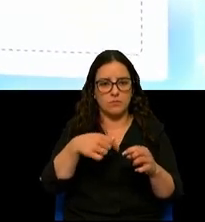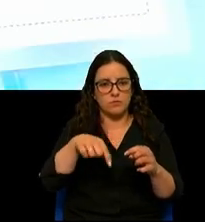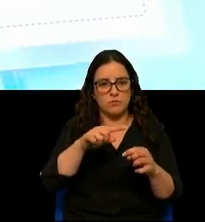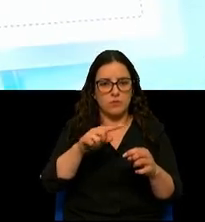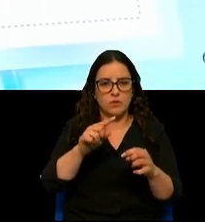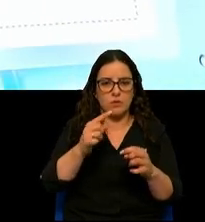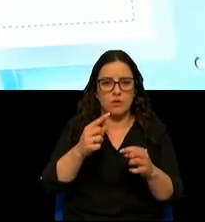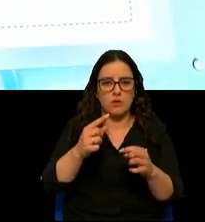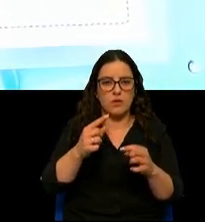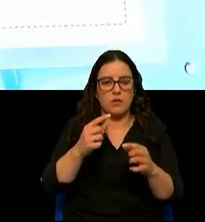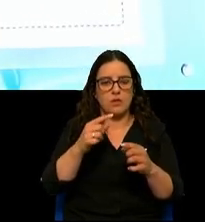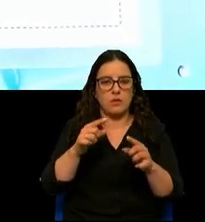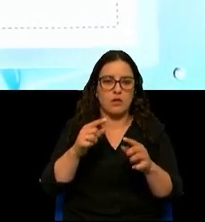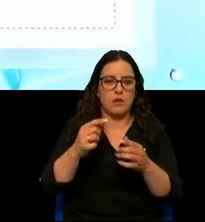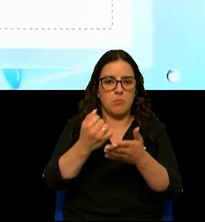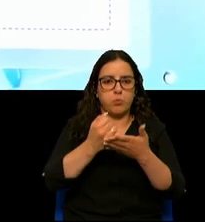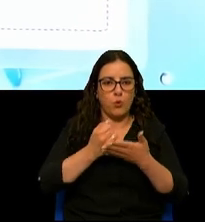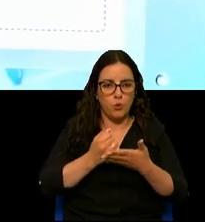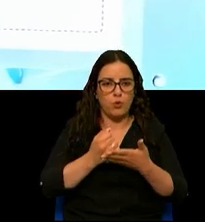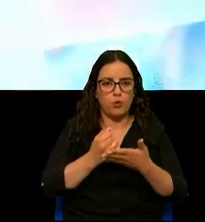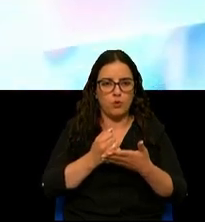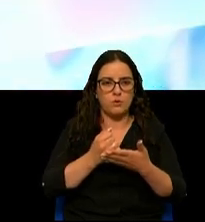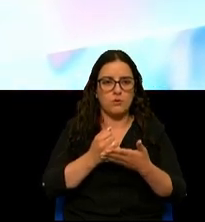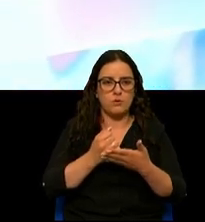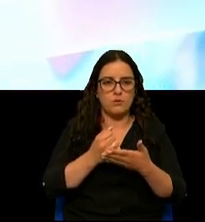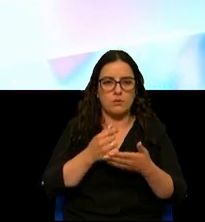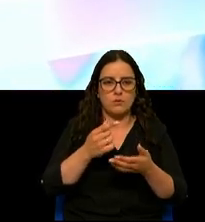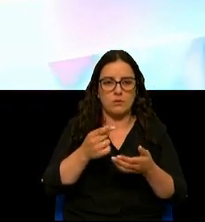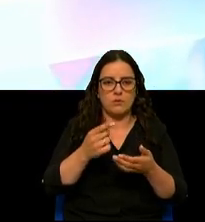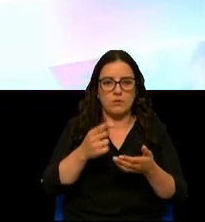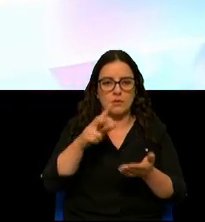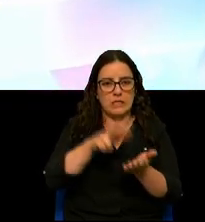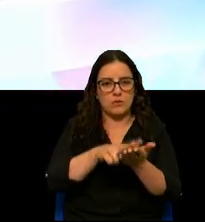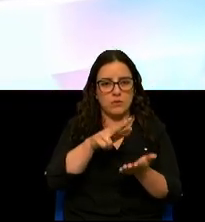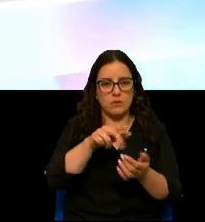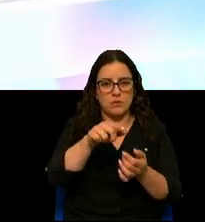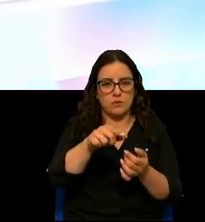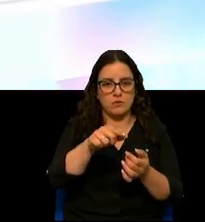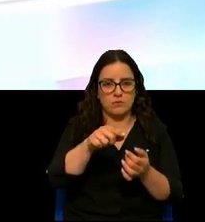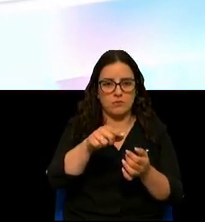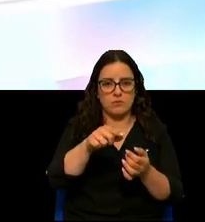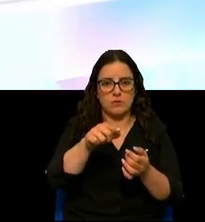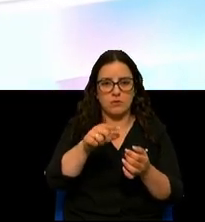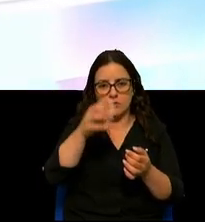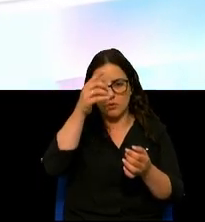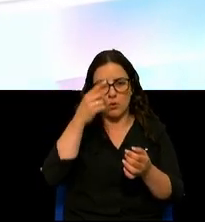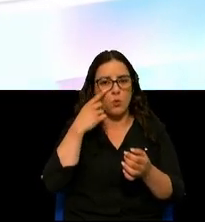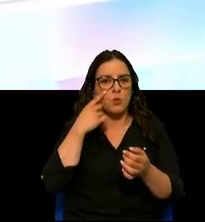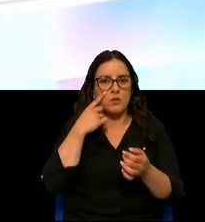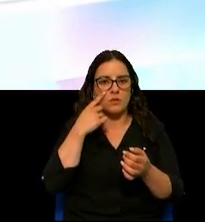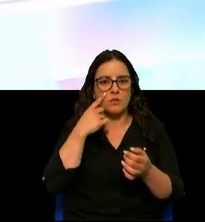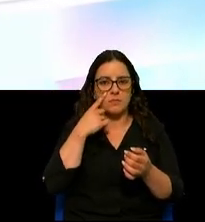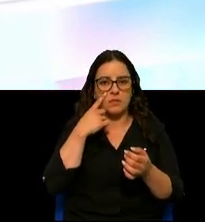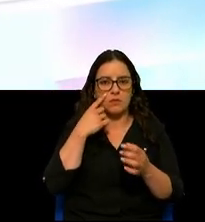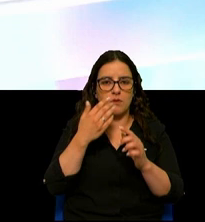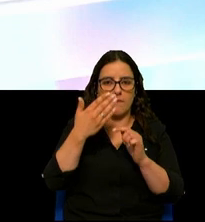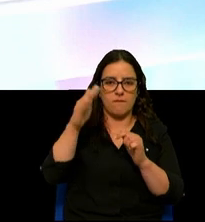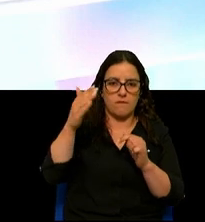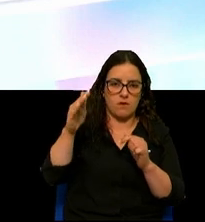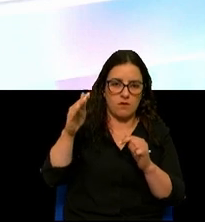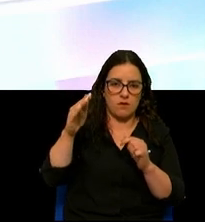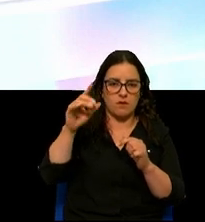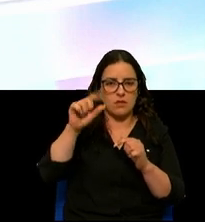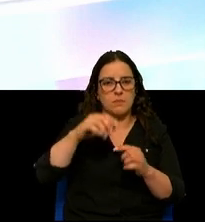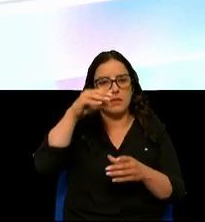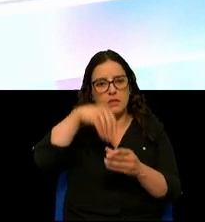having a helper that can help me co-reason on top of this amount of knowledge that there's outside and also in my